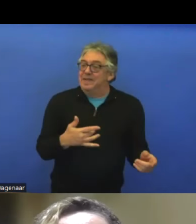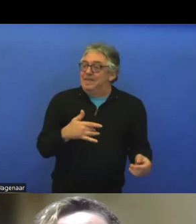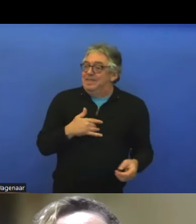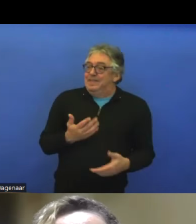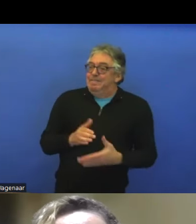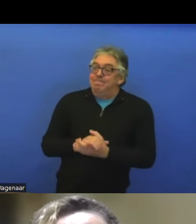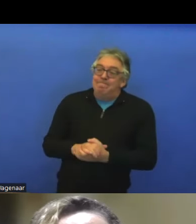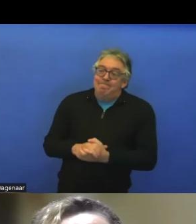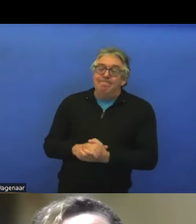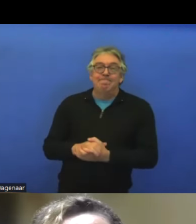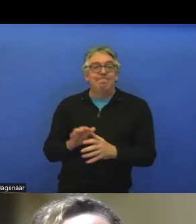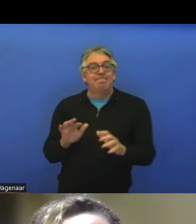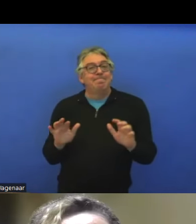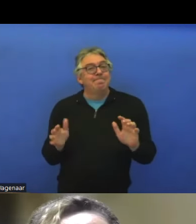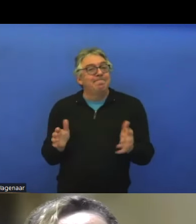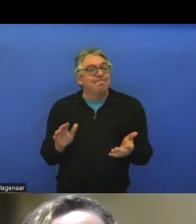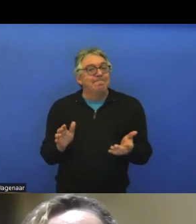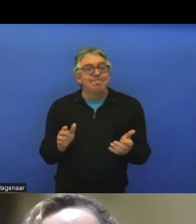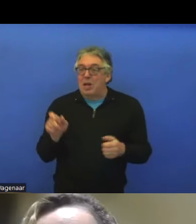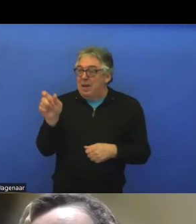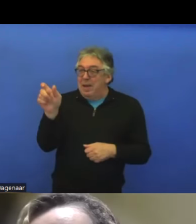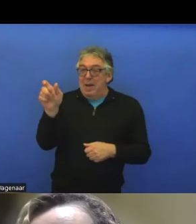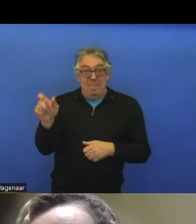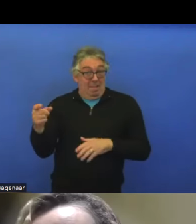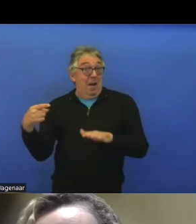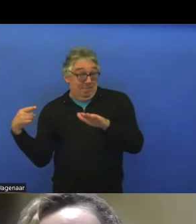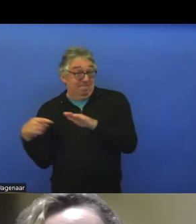who would escape